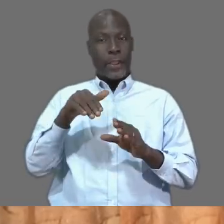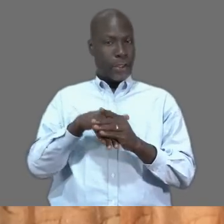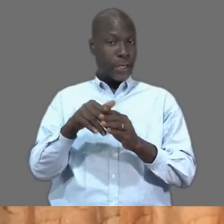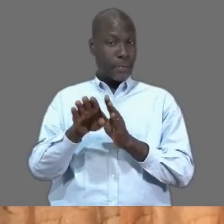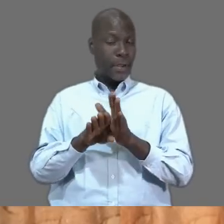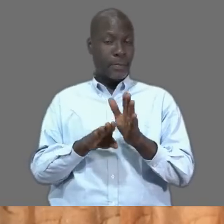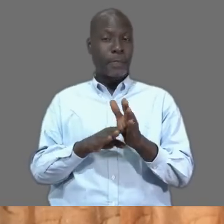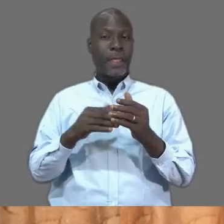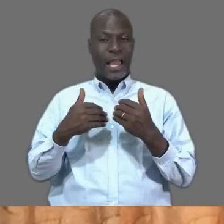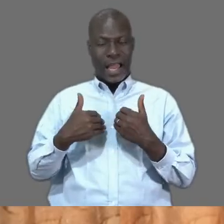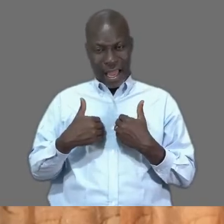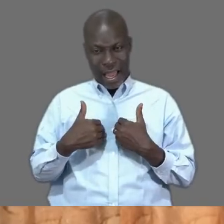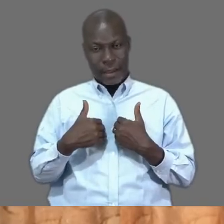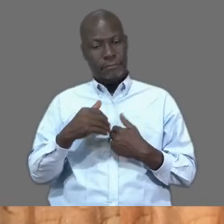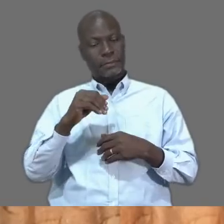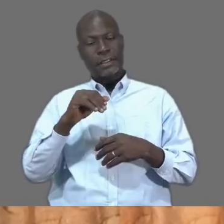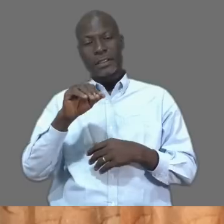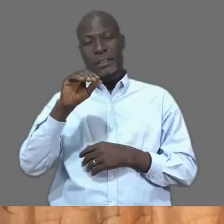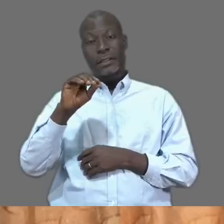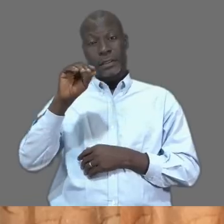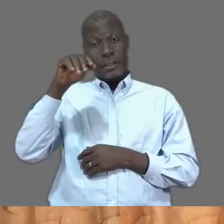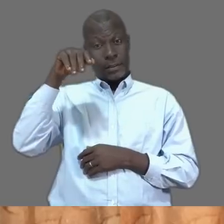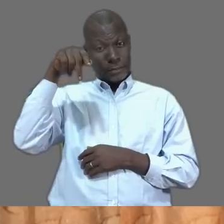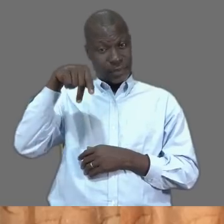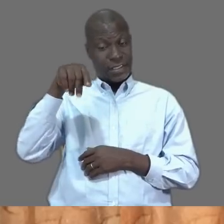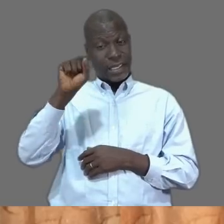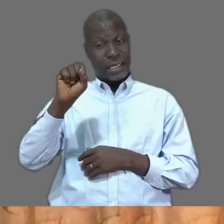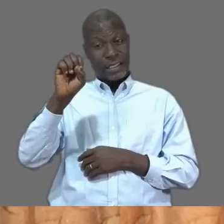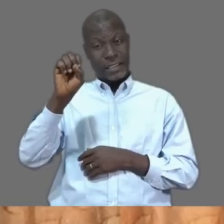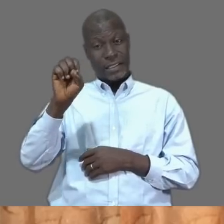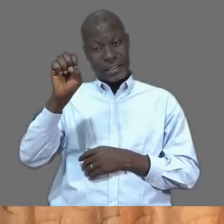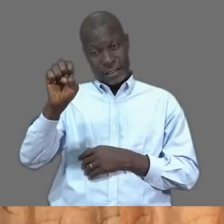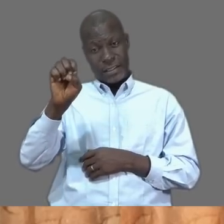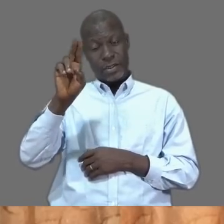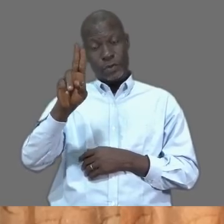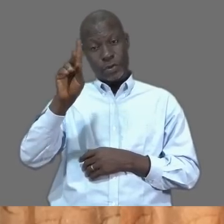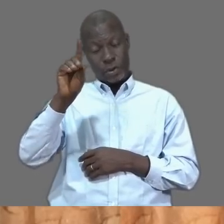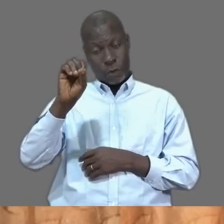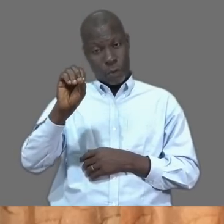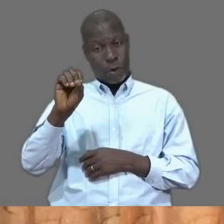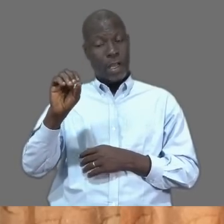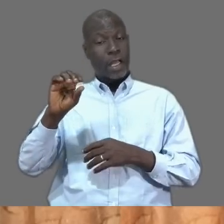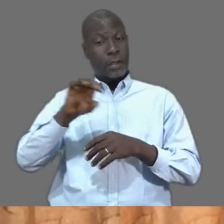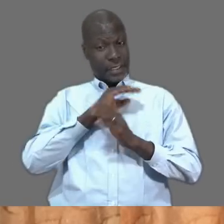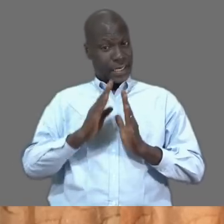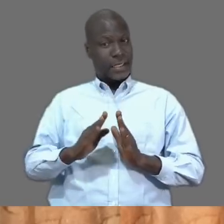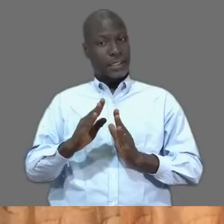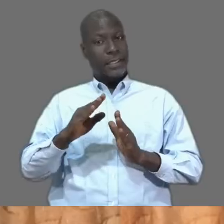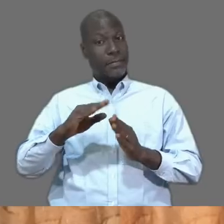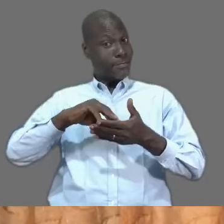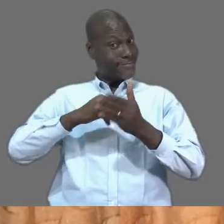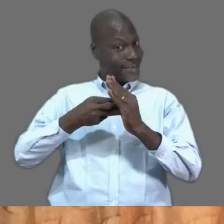no ye fa no sido Christianity sido echre false sido echre fake